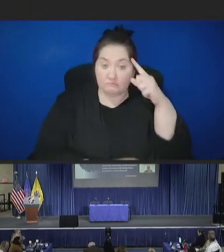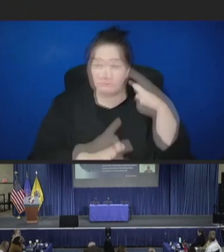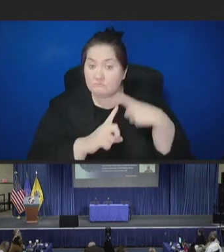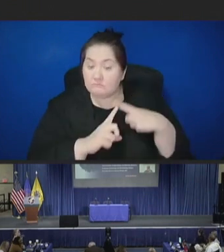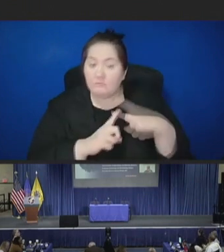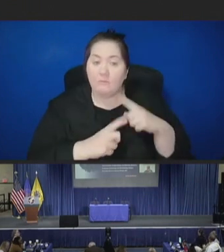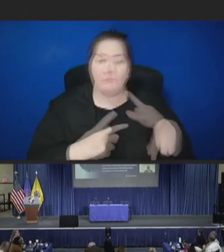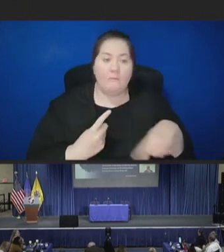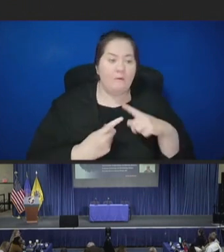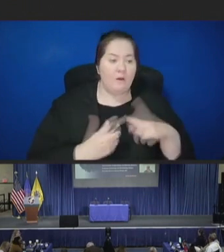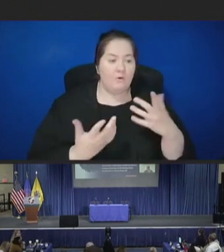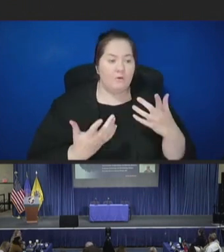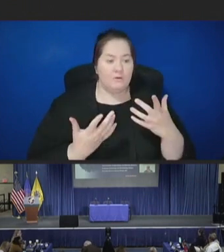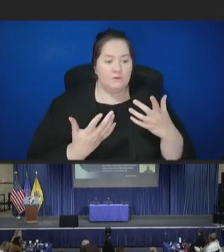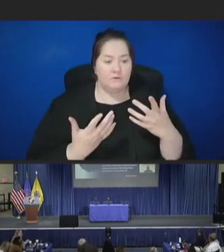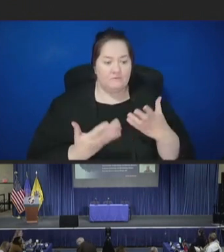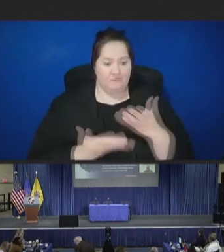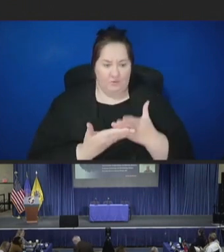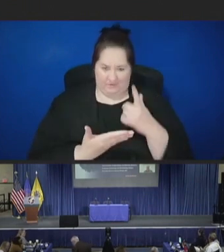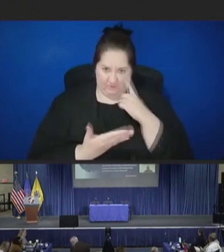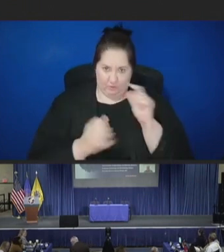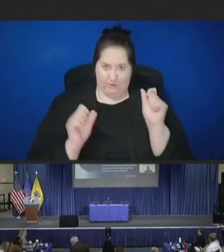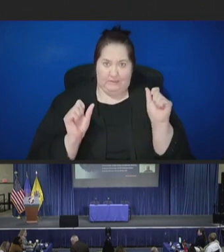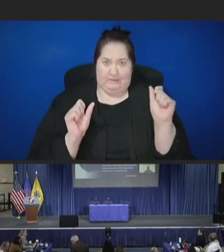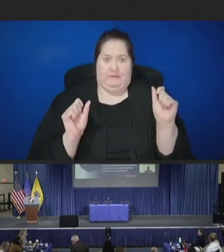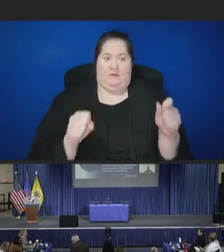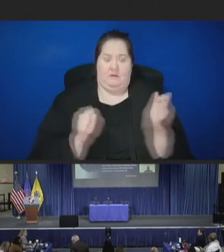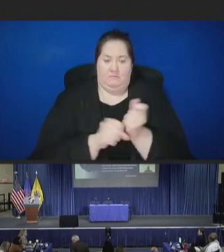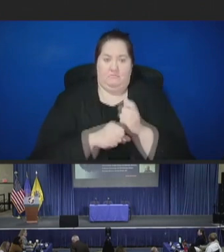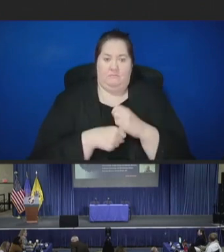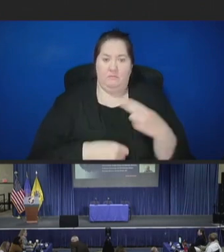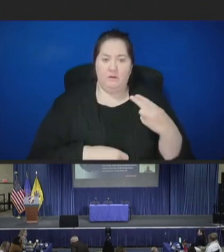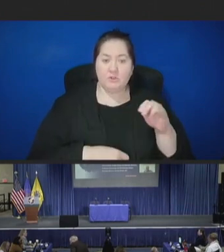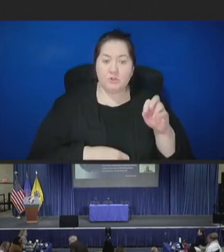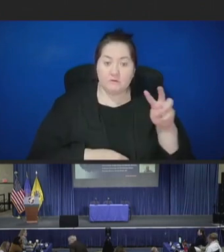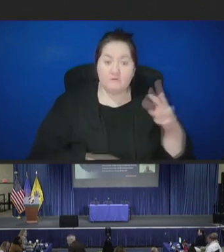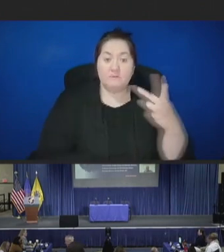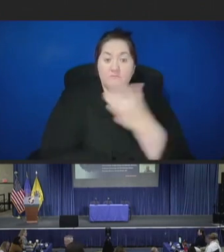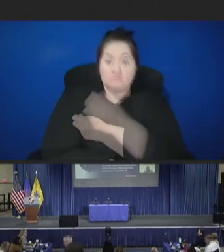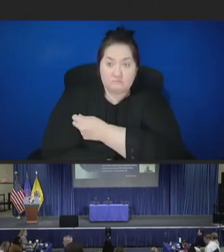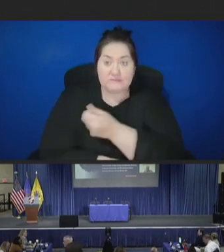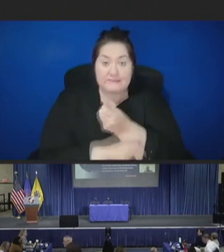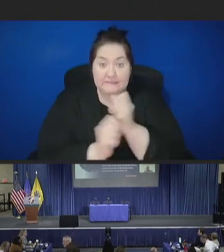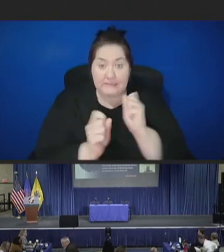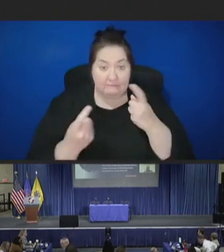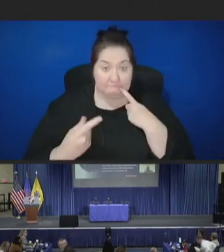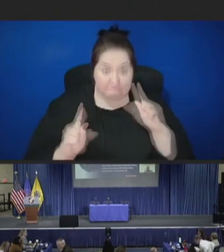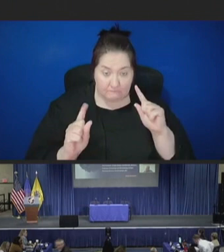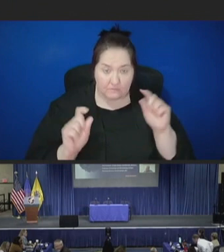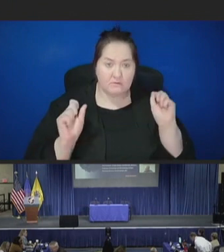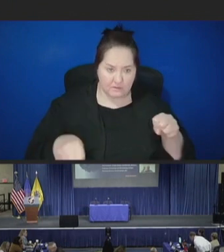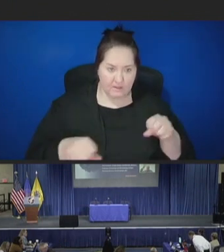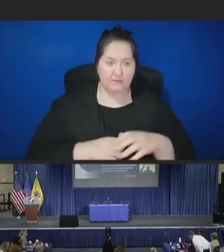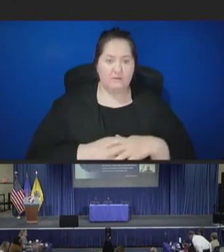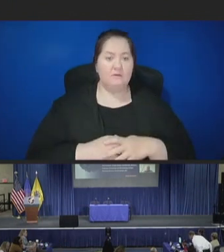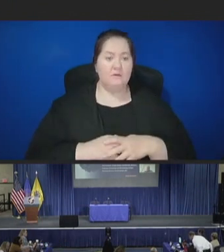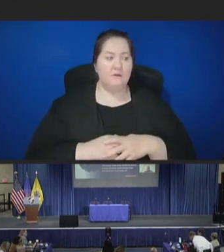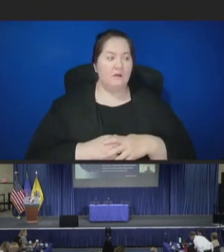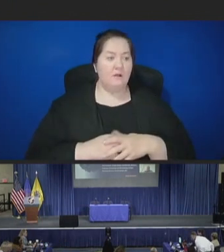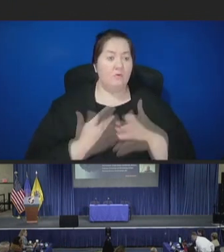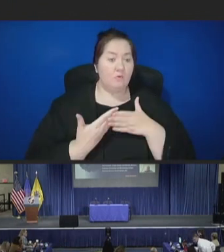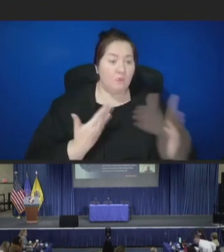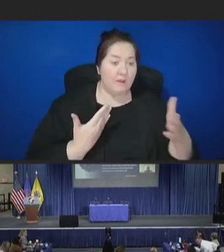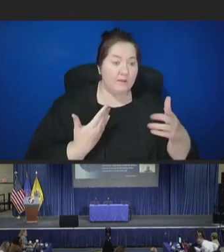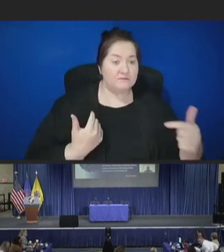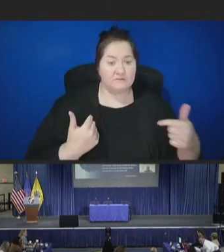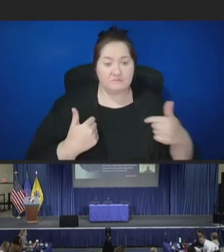about the fact that we think we can make an HIV vaccine a safe and effective one. And I think the rest of us, me and